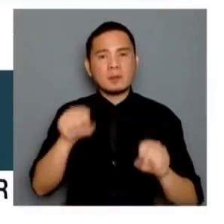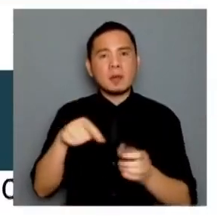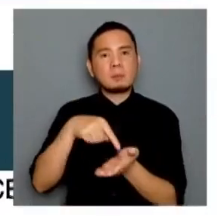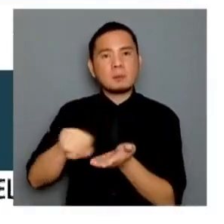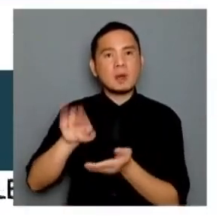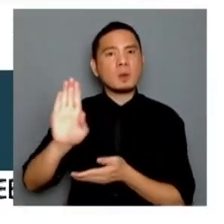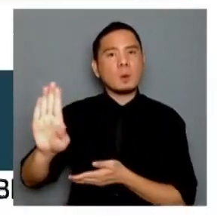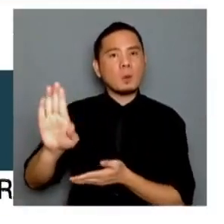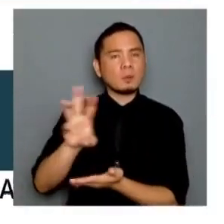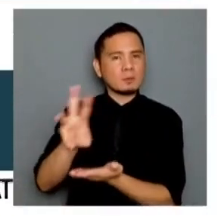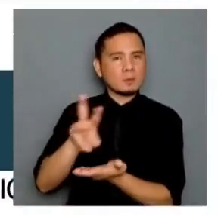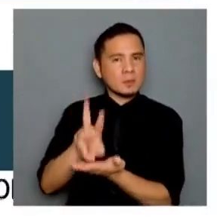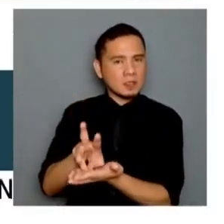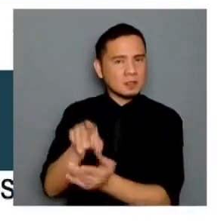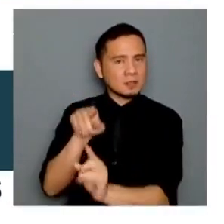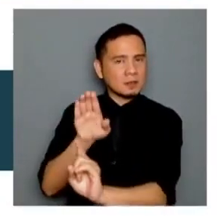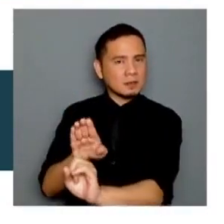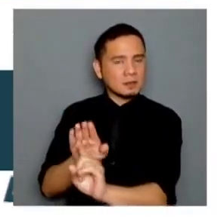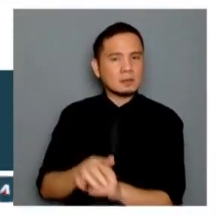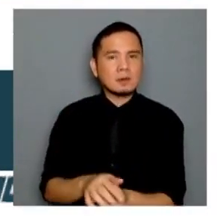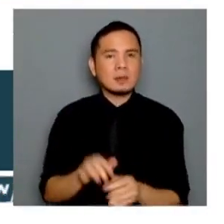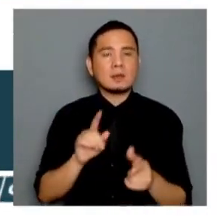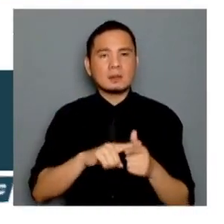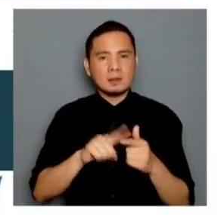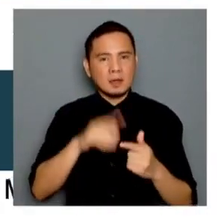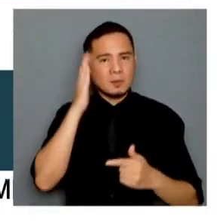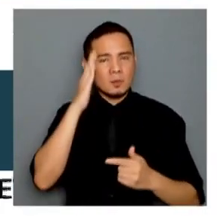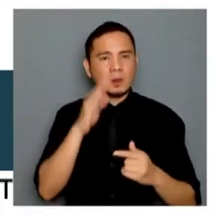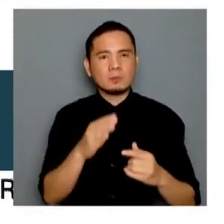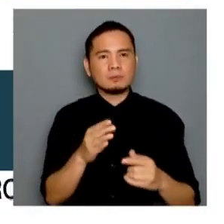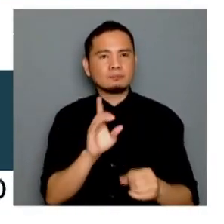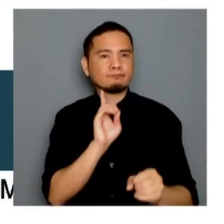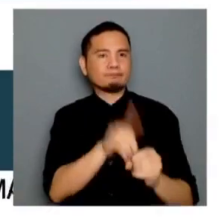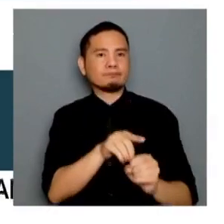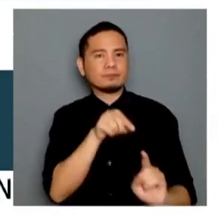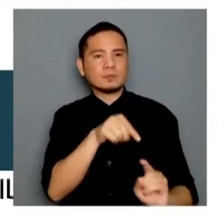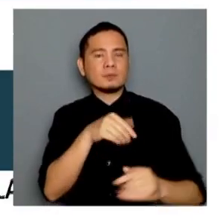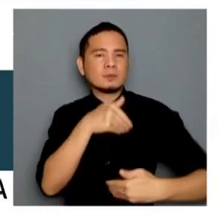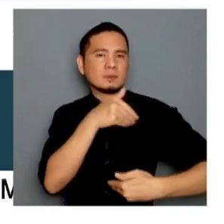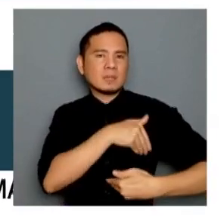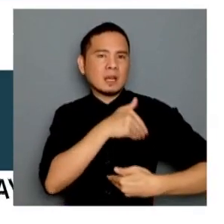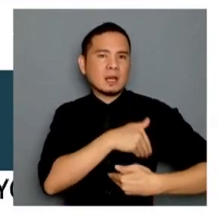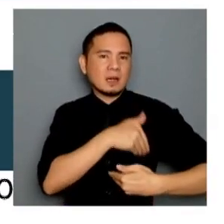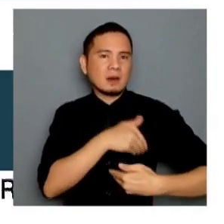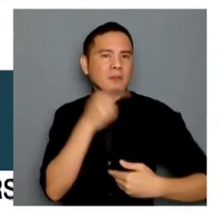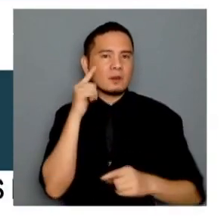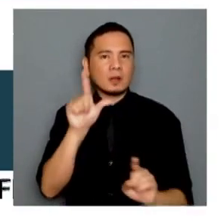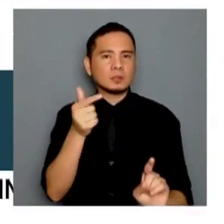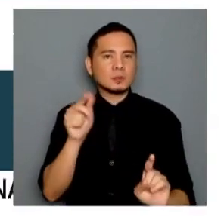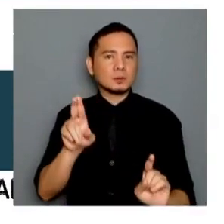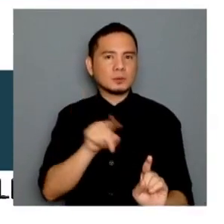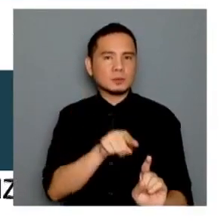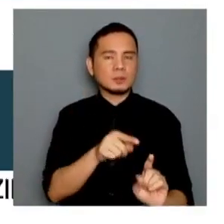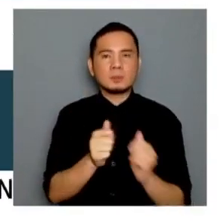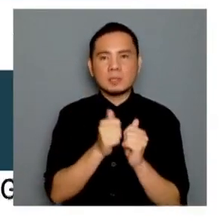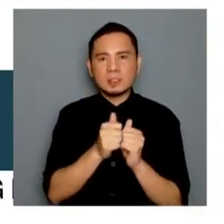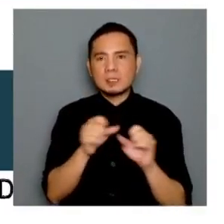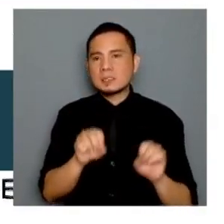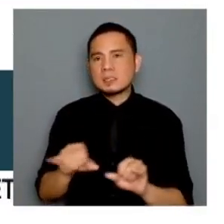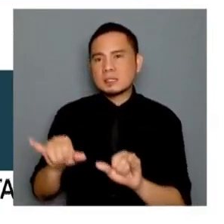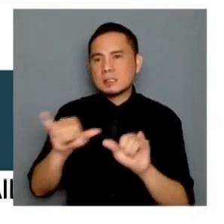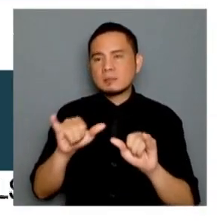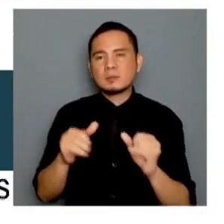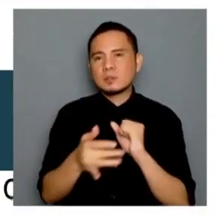will be credited to the bank accounts of the LGU. So this will need a lot of integration in terms of the systems, the data, the back